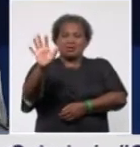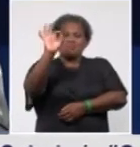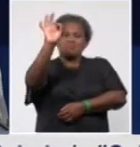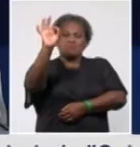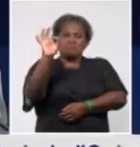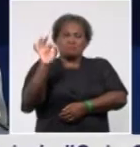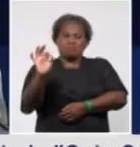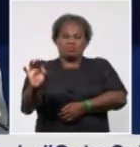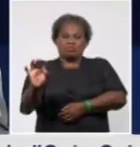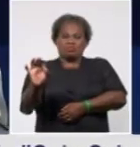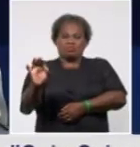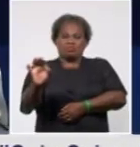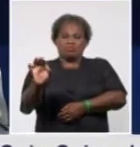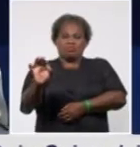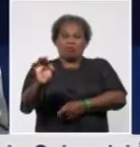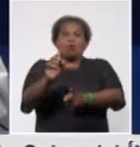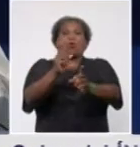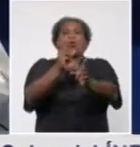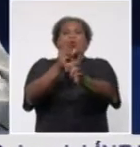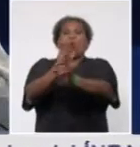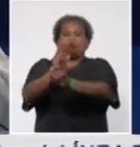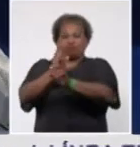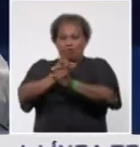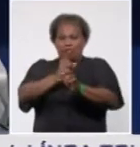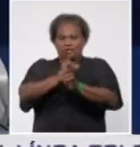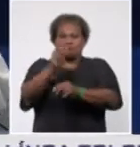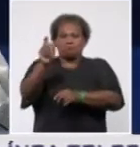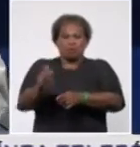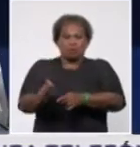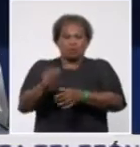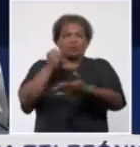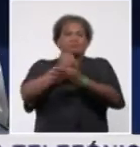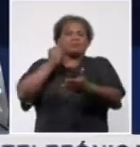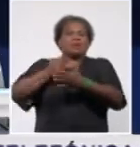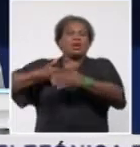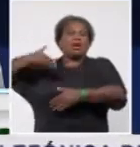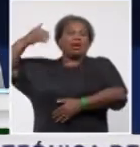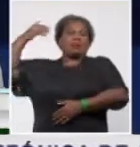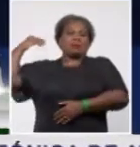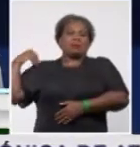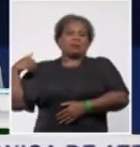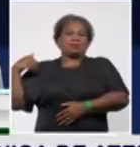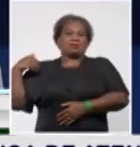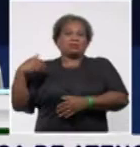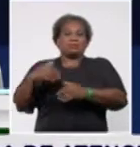confirmed. Meanwhile, 31 are autochthonous cases.